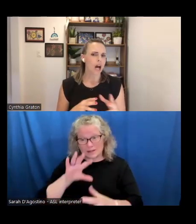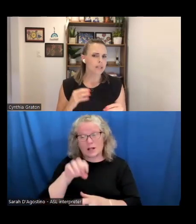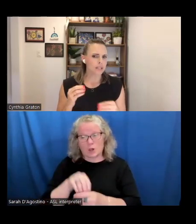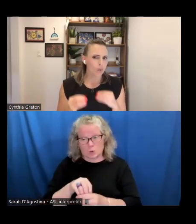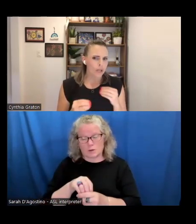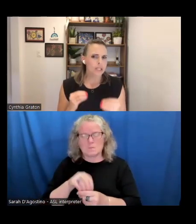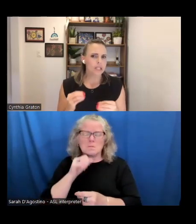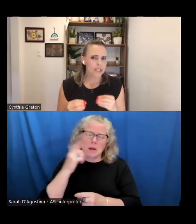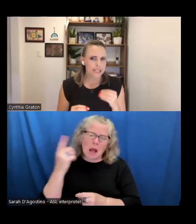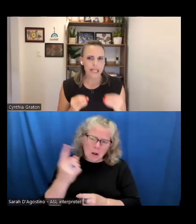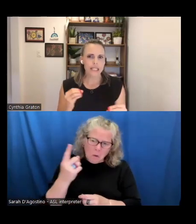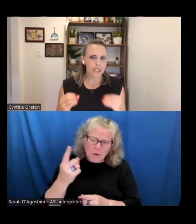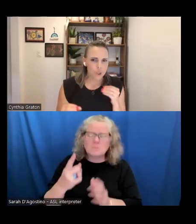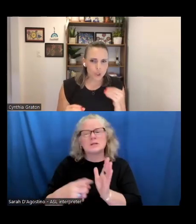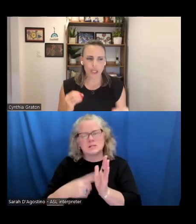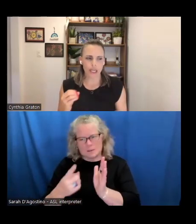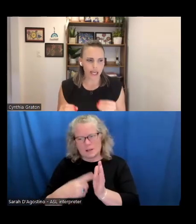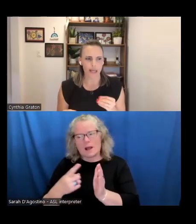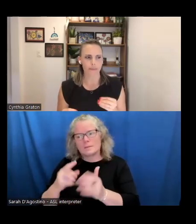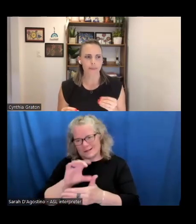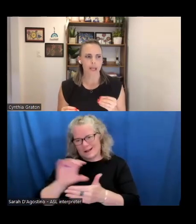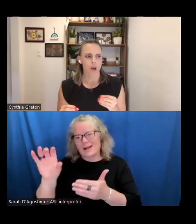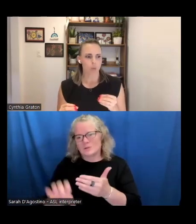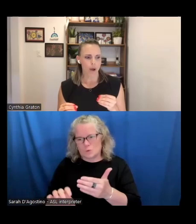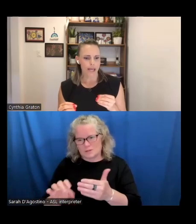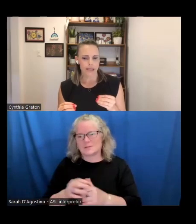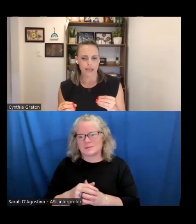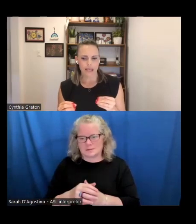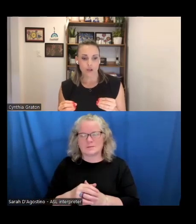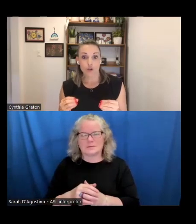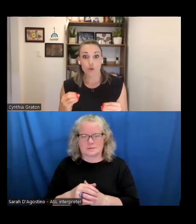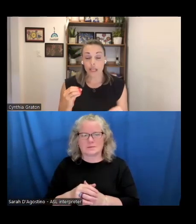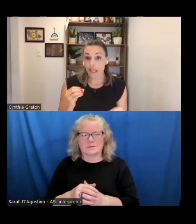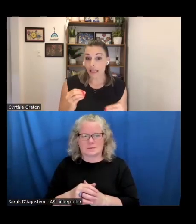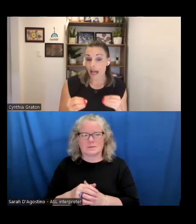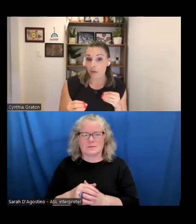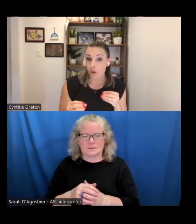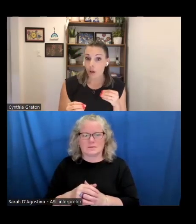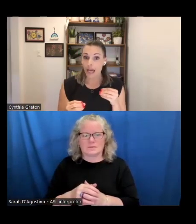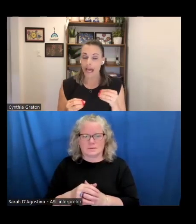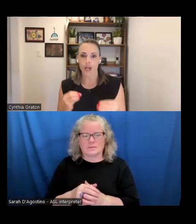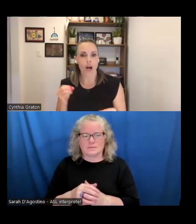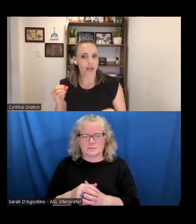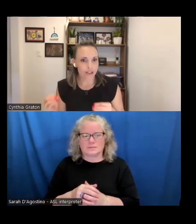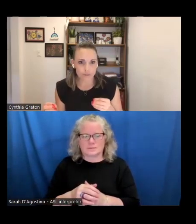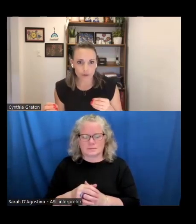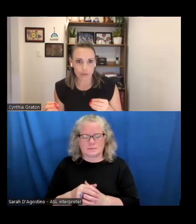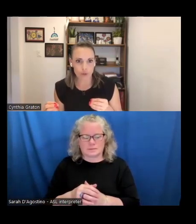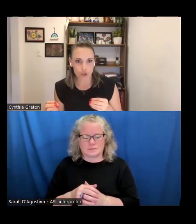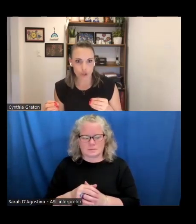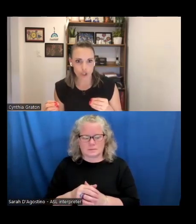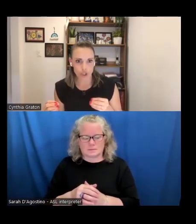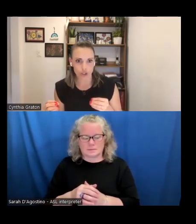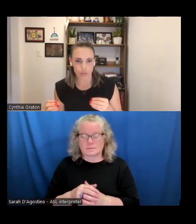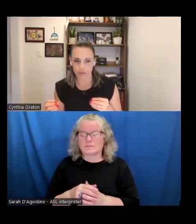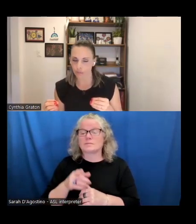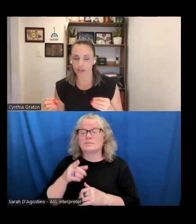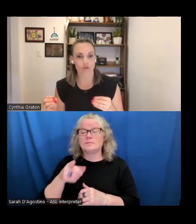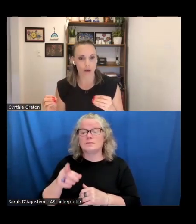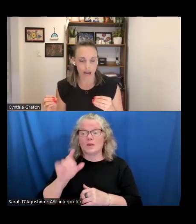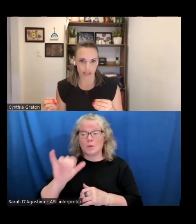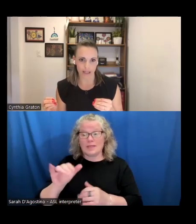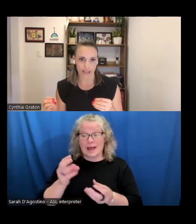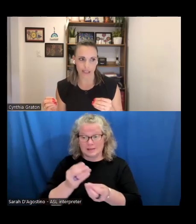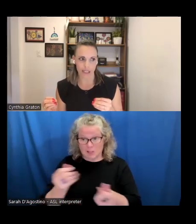Usually consequences gets into the game when the unilateral and uninformed solution we've